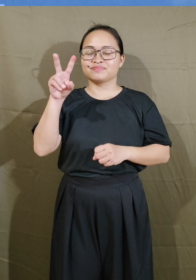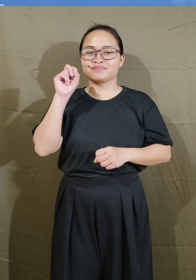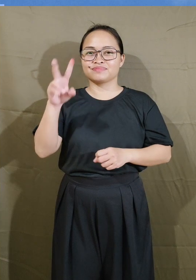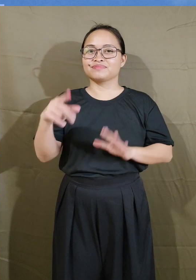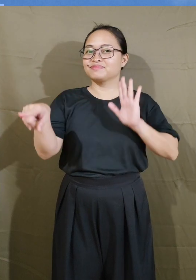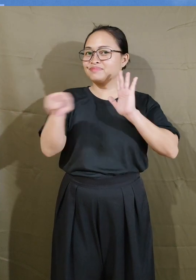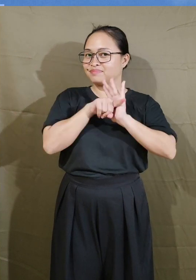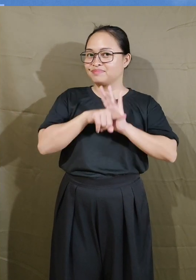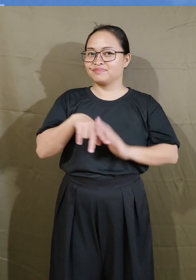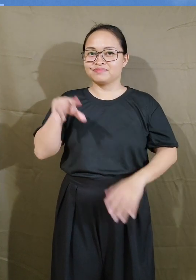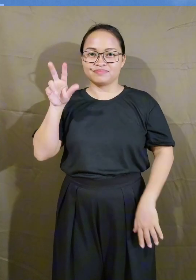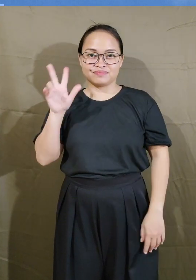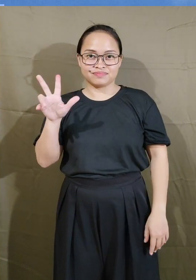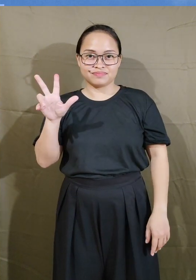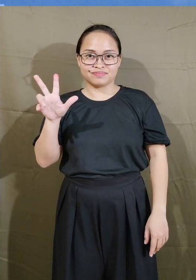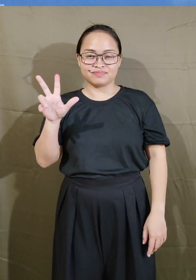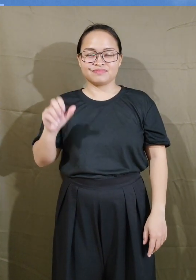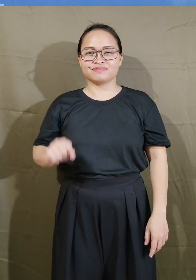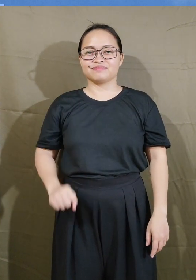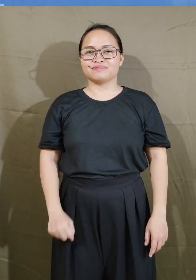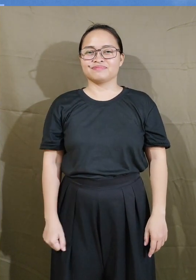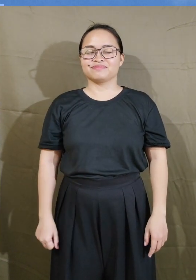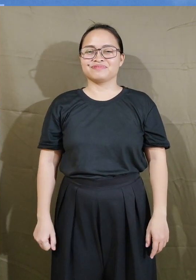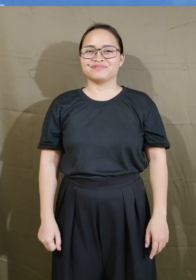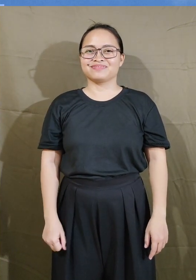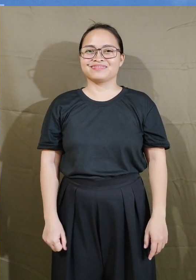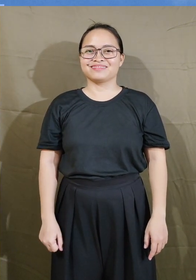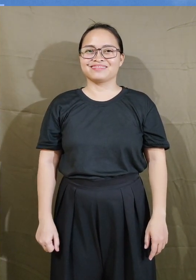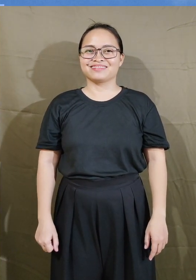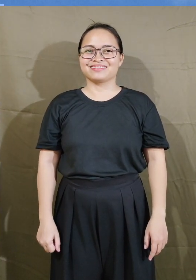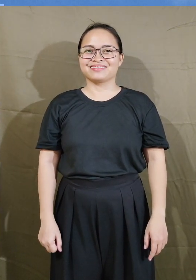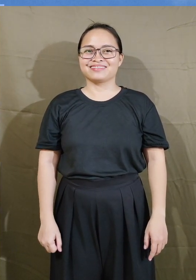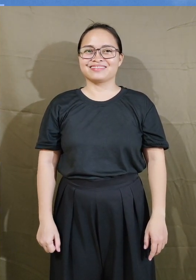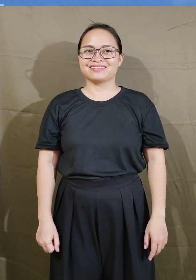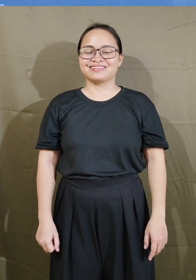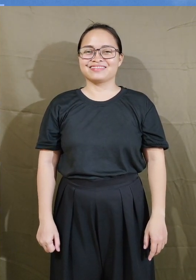So 12 minus 3,